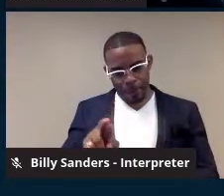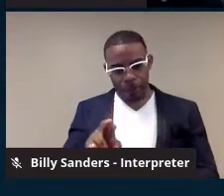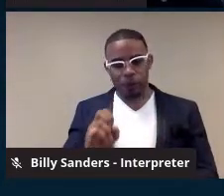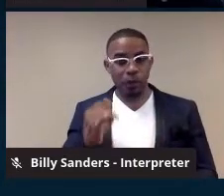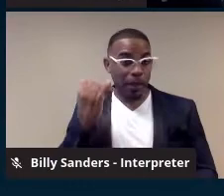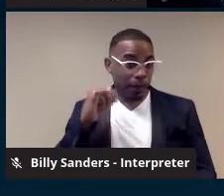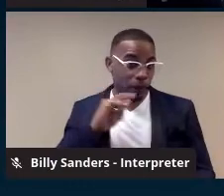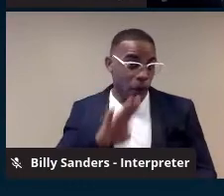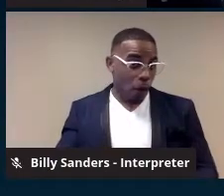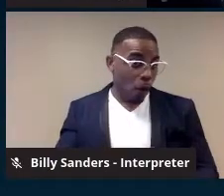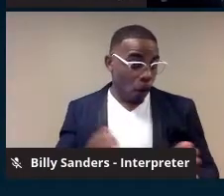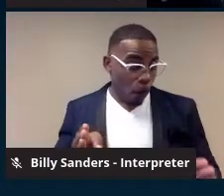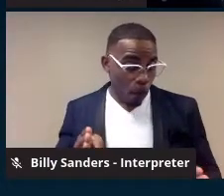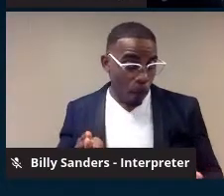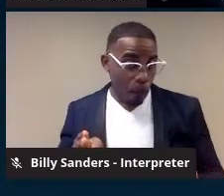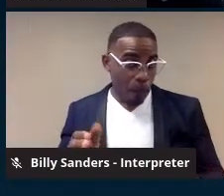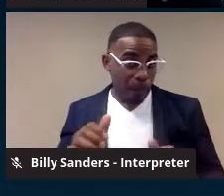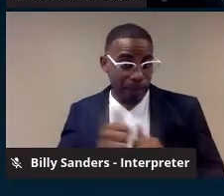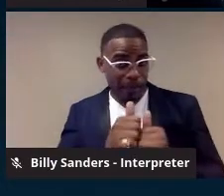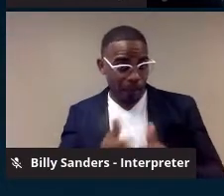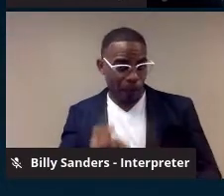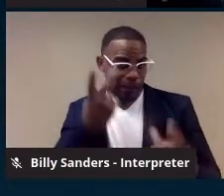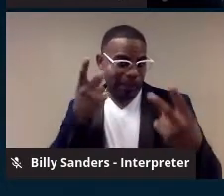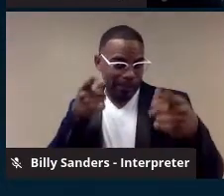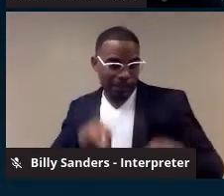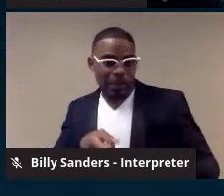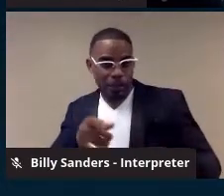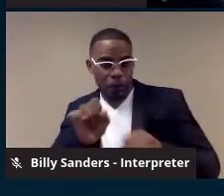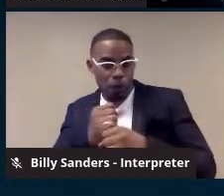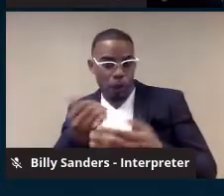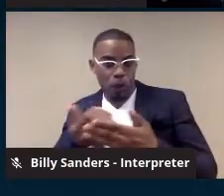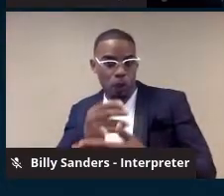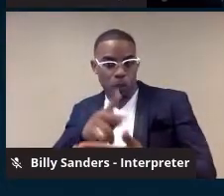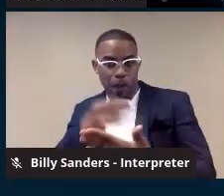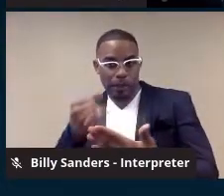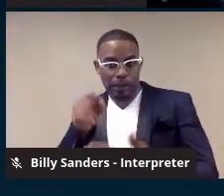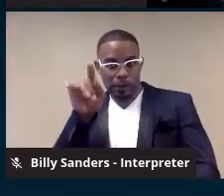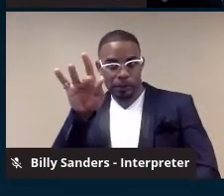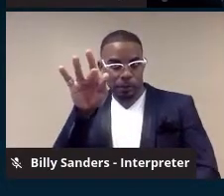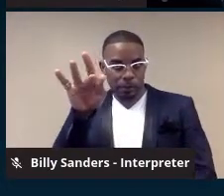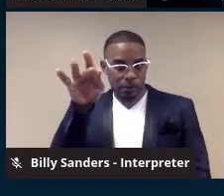if we open Visual Studio and we say create new project,